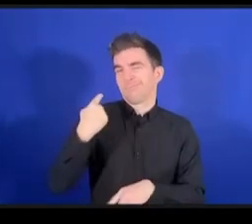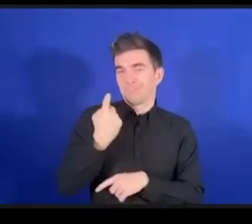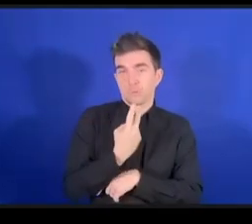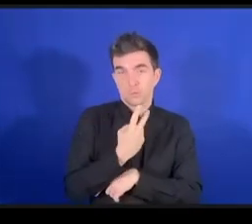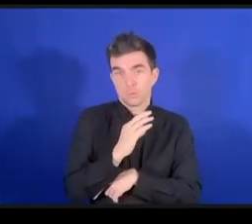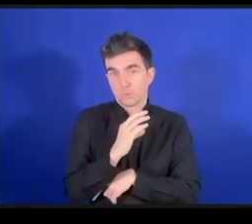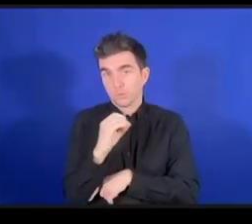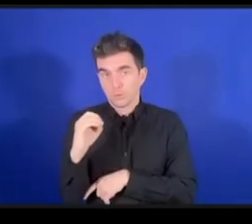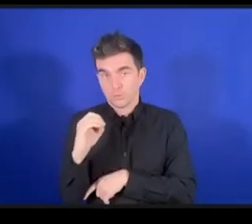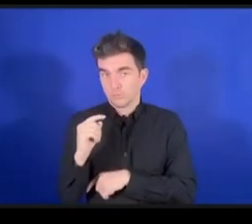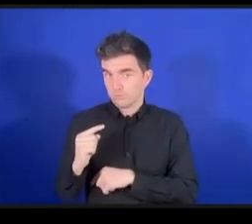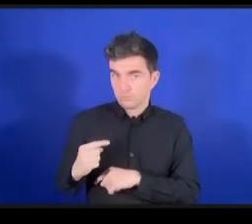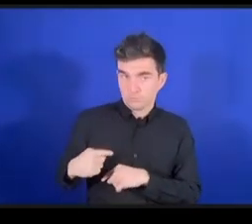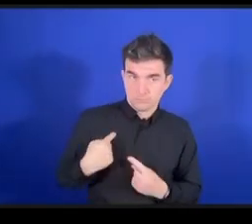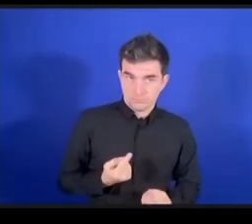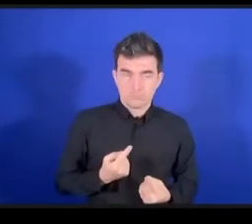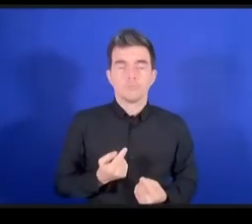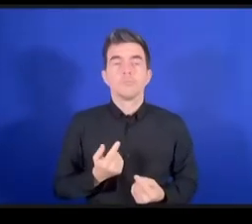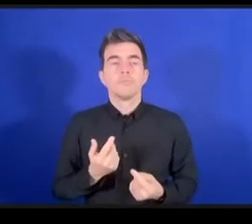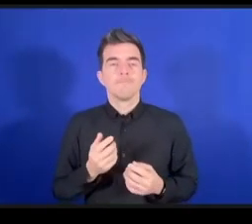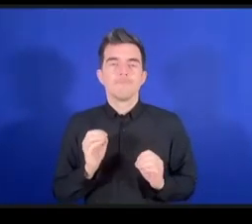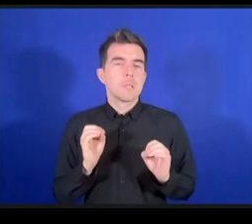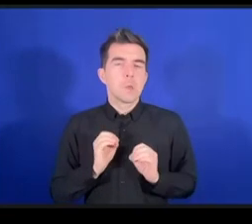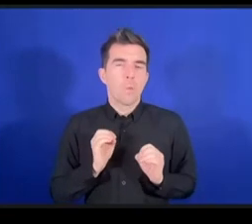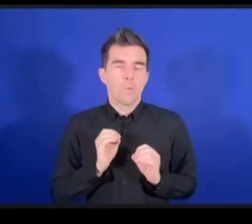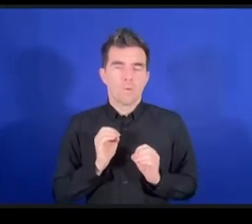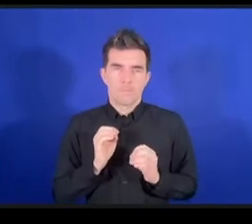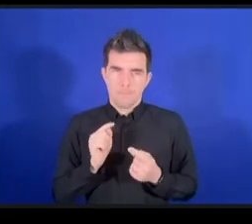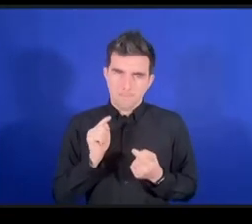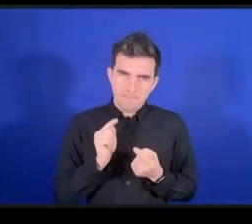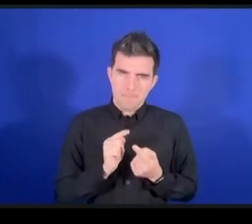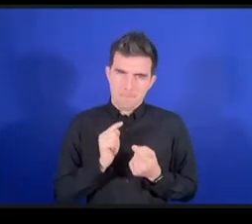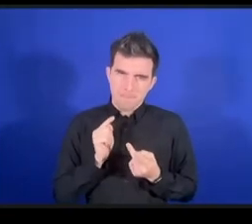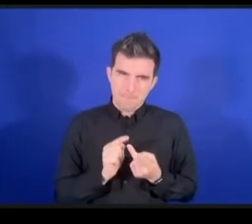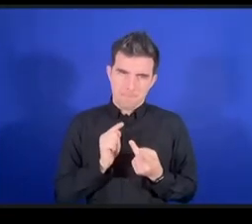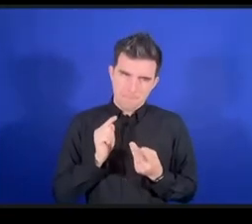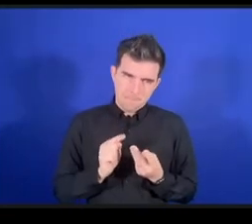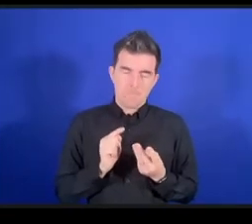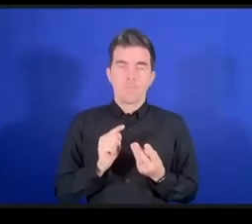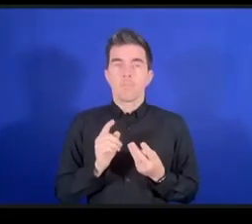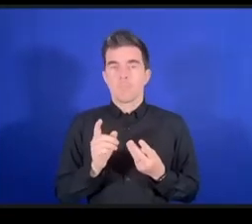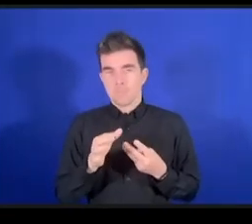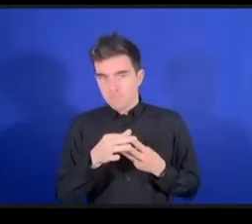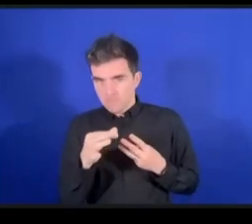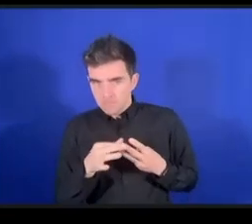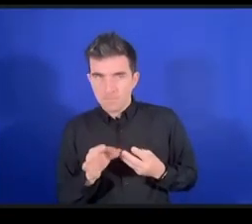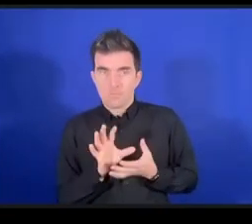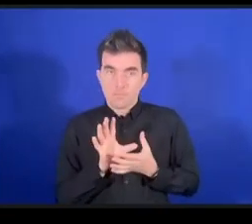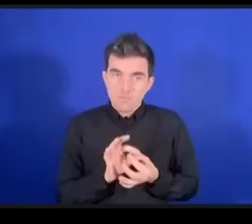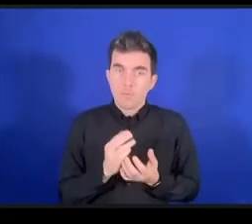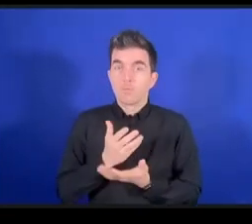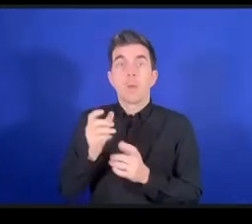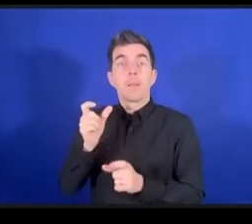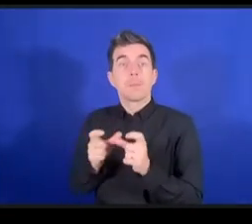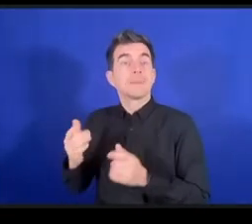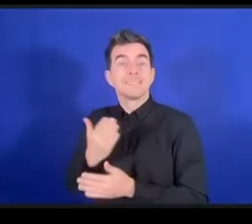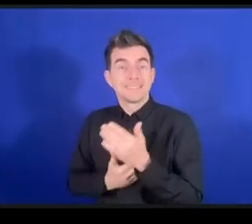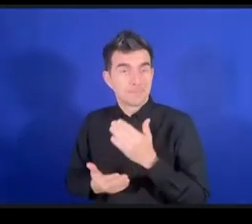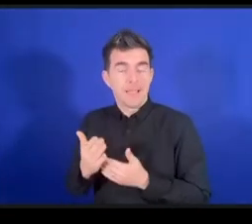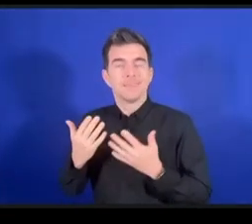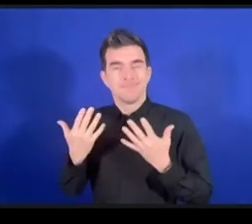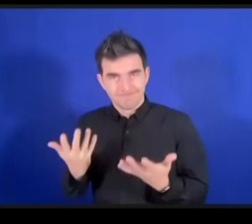do have those indicators in the SDGs, and there are a number of SDGs, and every